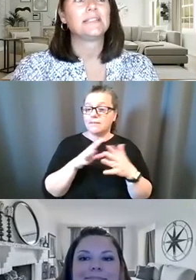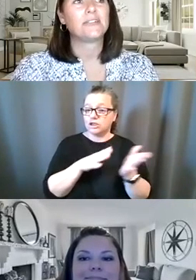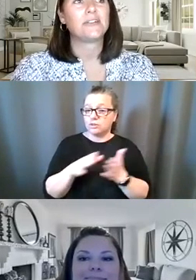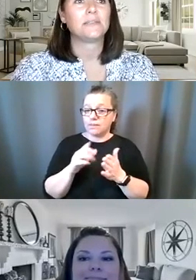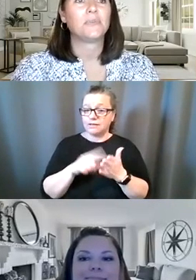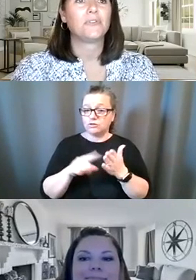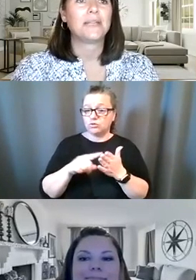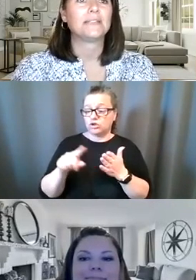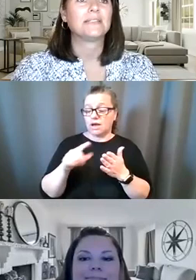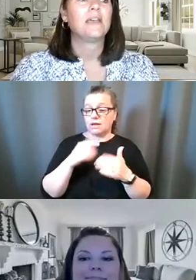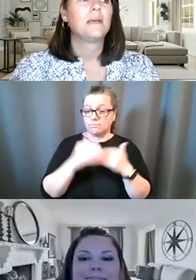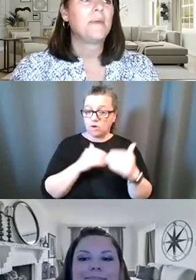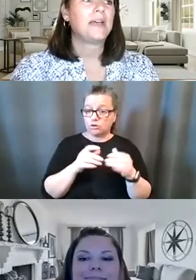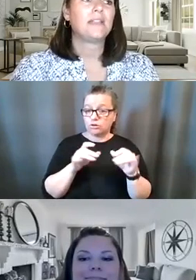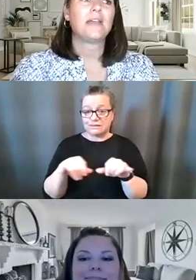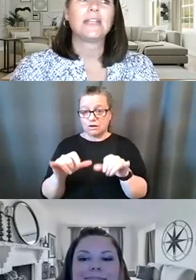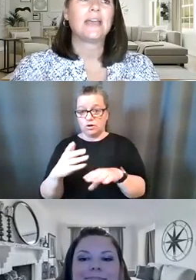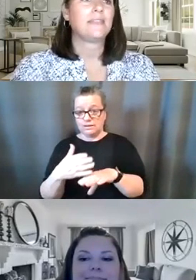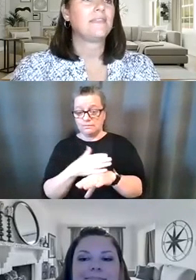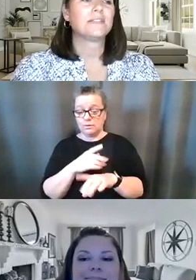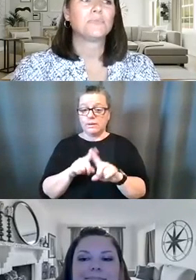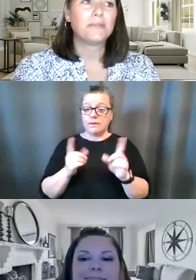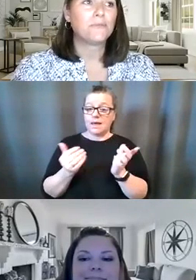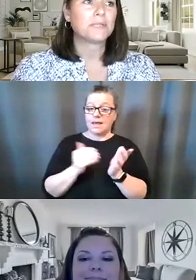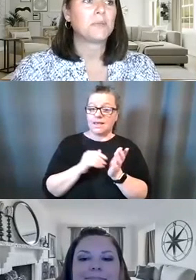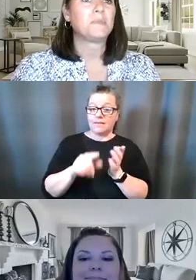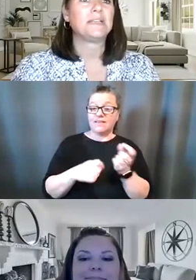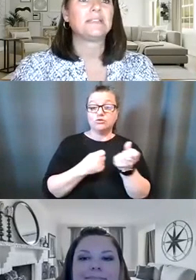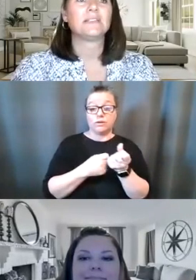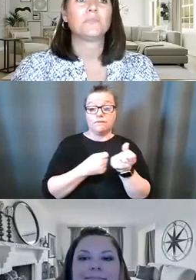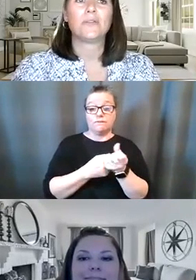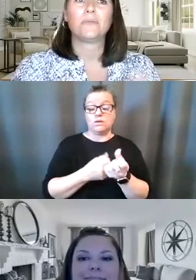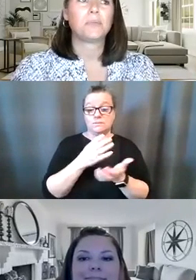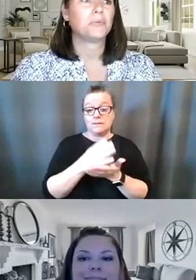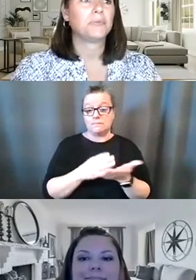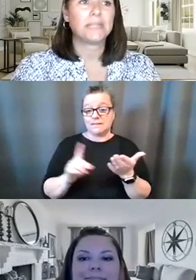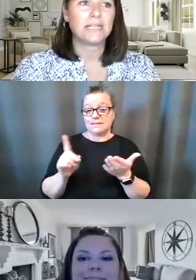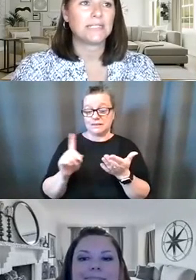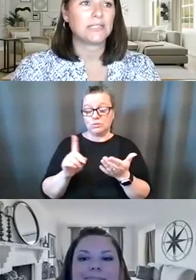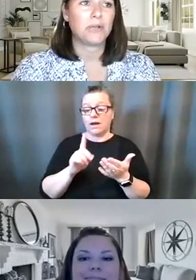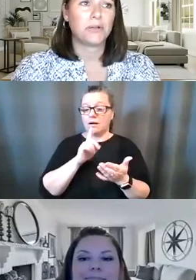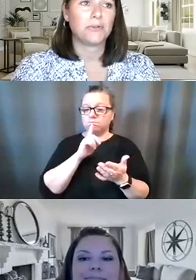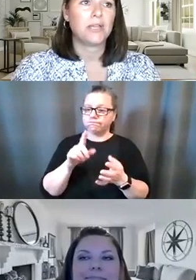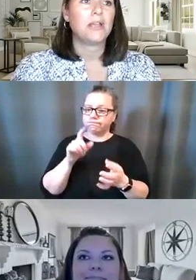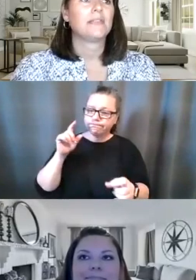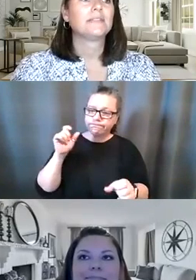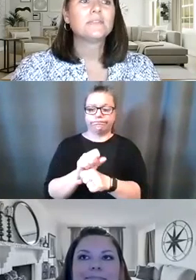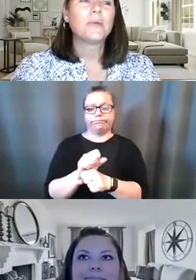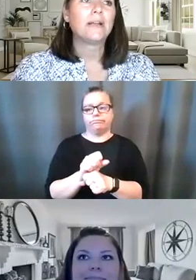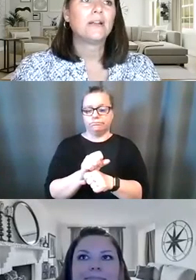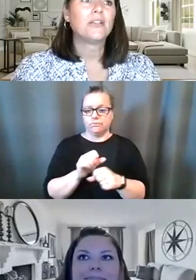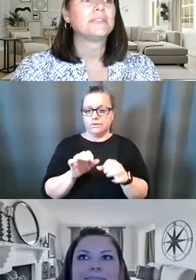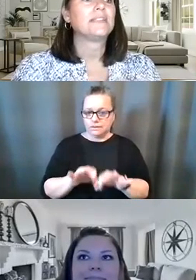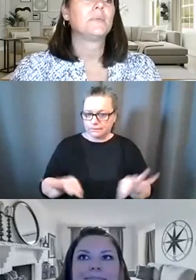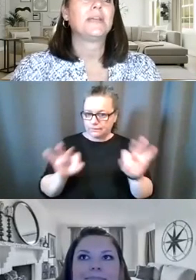and standardize improvements. But again, this reinforcement piece is where the rubber really hits the road. This is